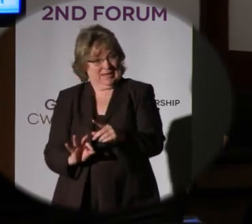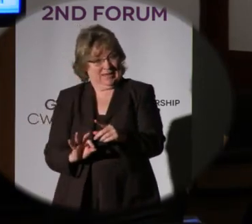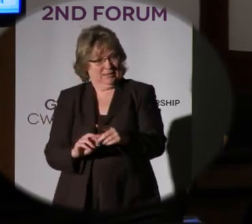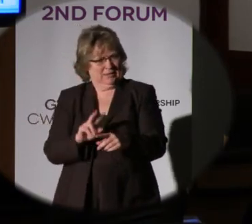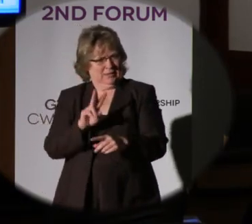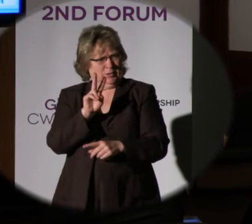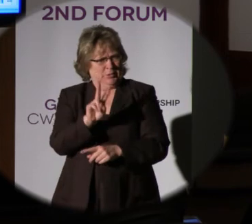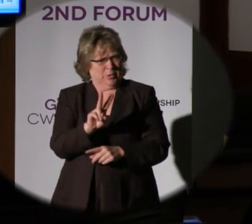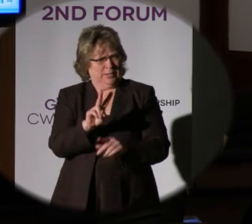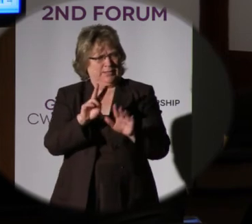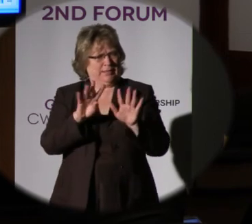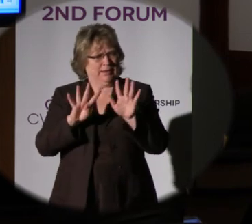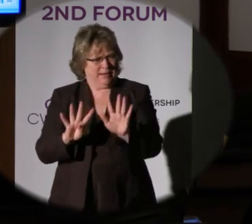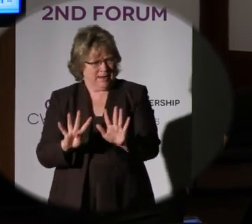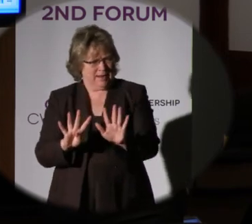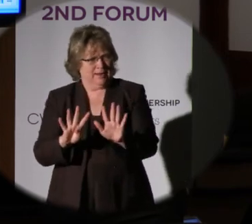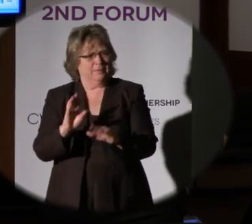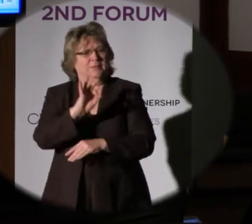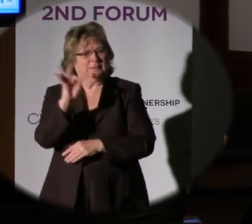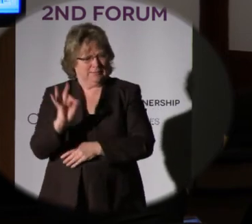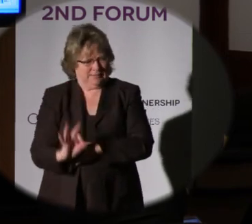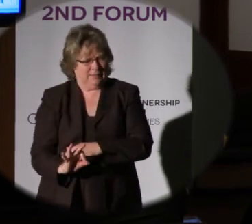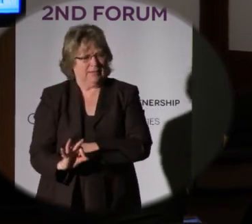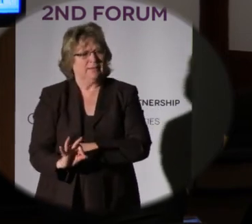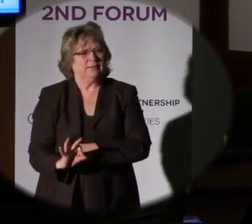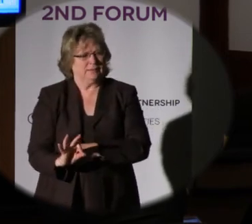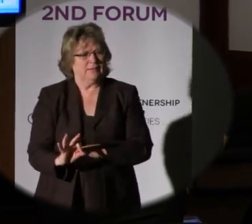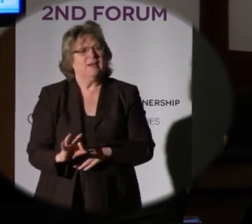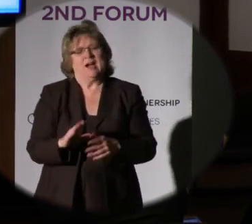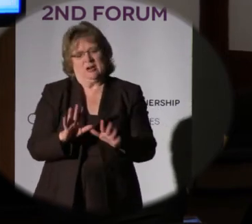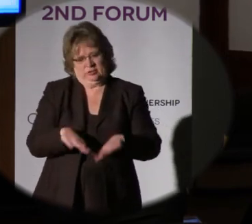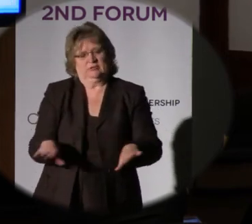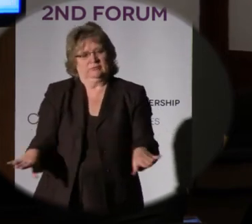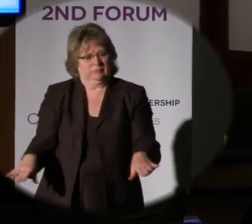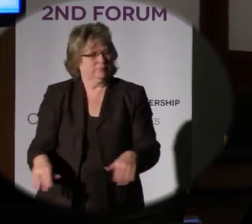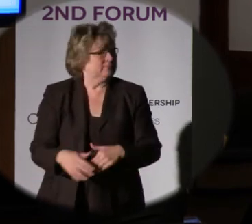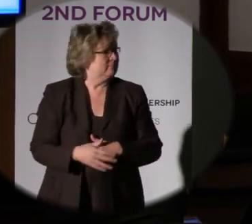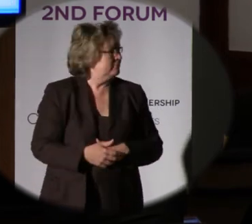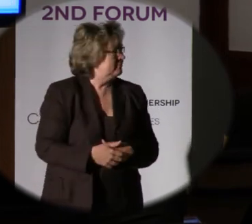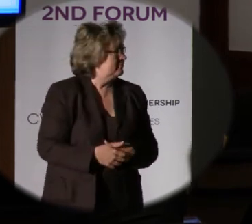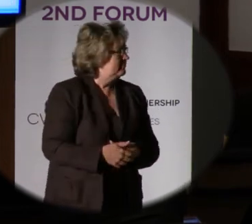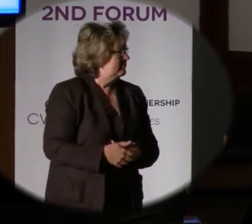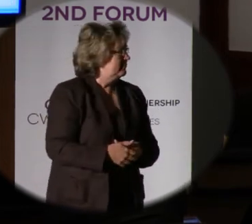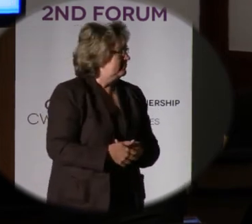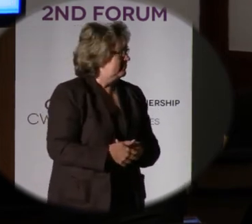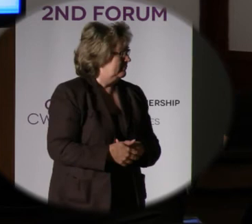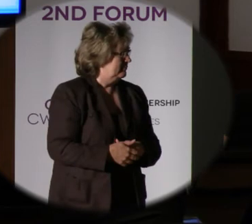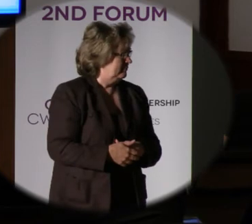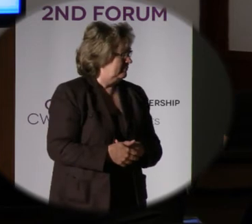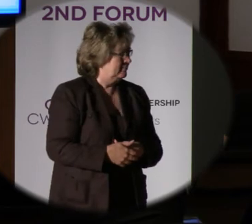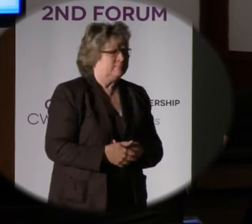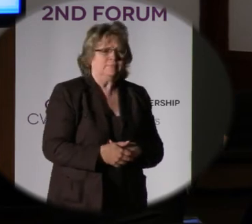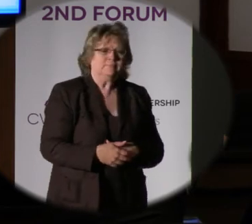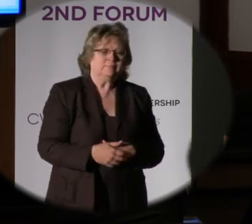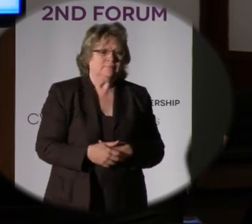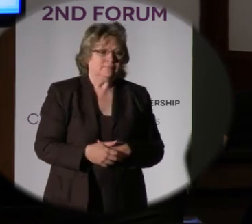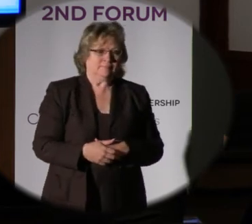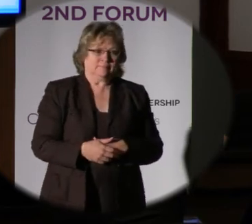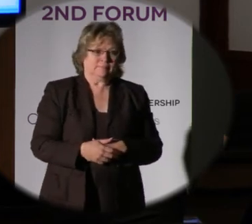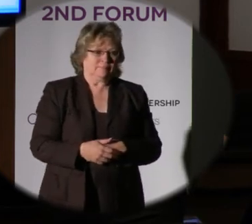population, total population. And children in especially difficult circumstances, nearly